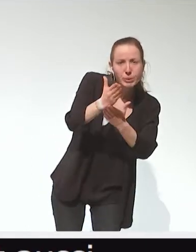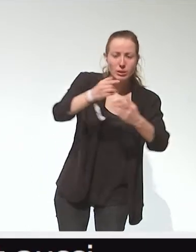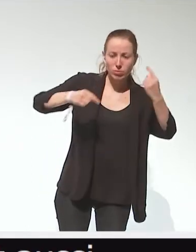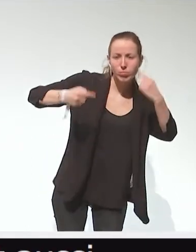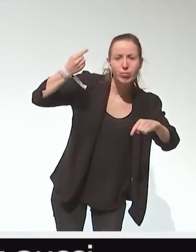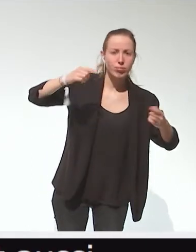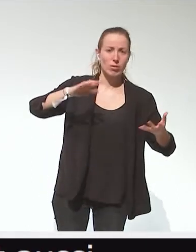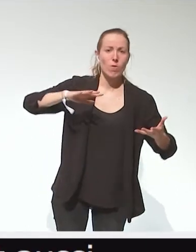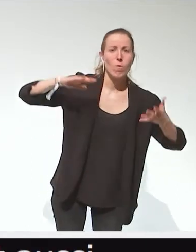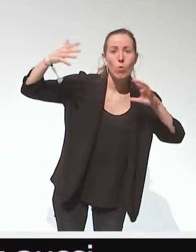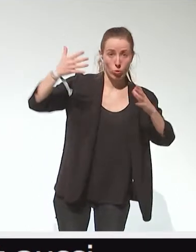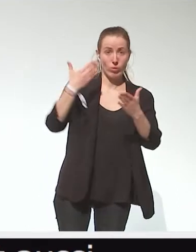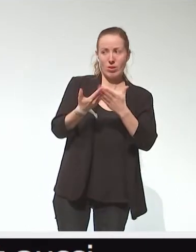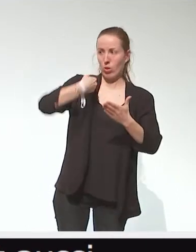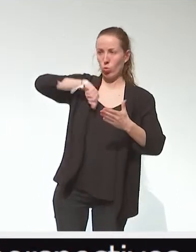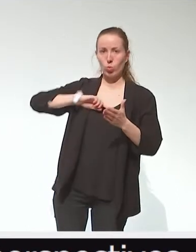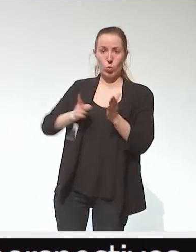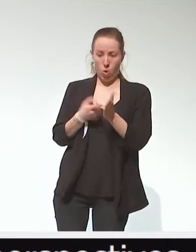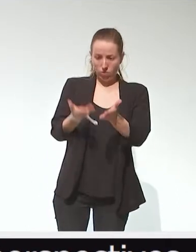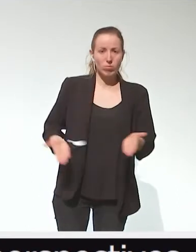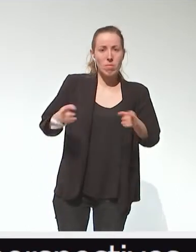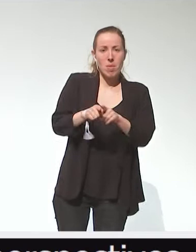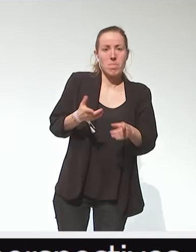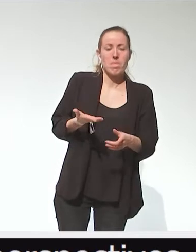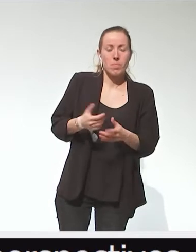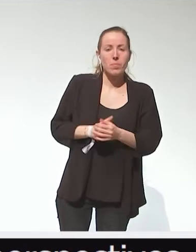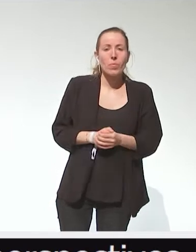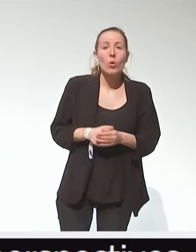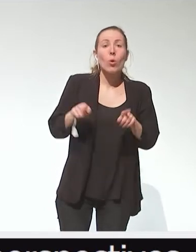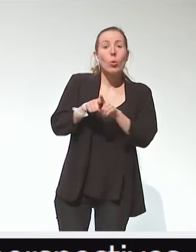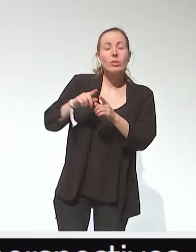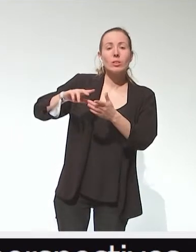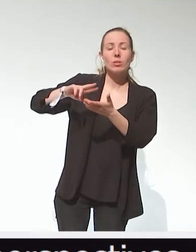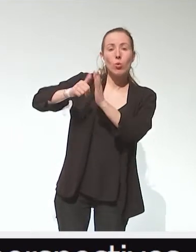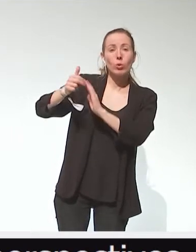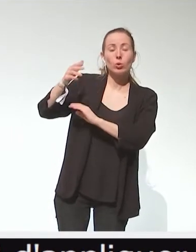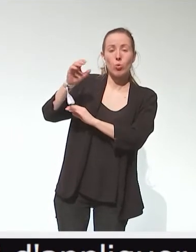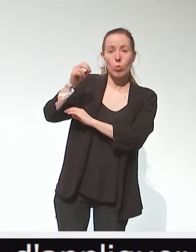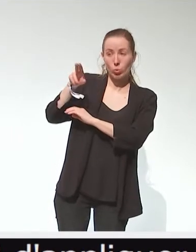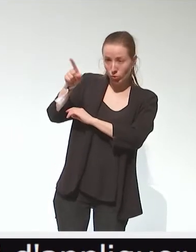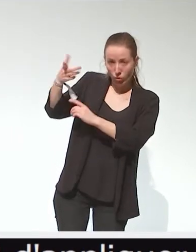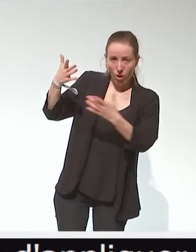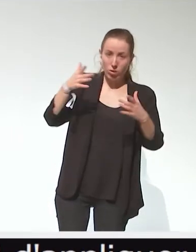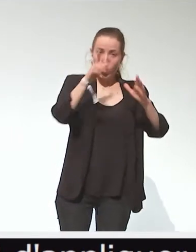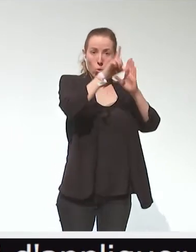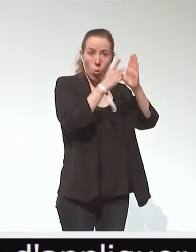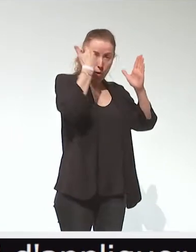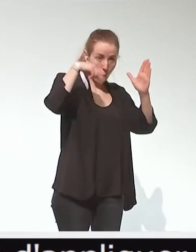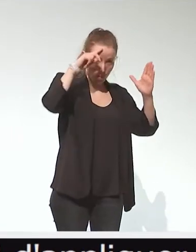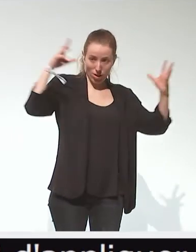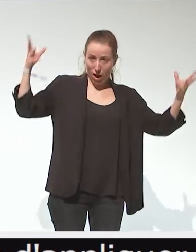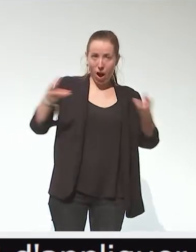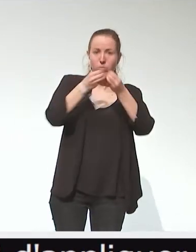Convention. It's also a right under EU law, under Article 5 of the Anti-Discrimination Directive. Any worker with a disability